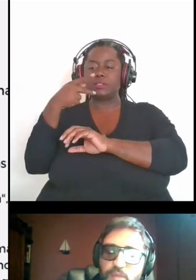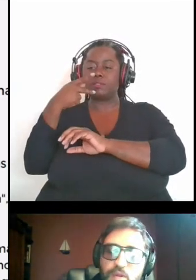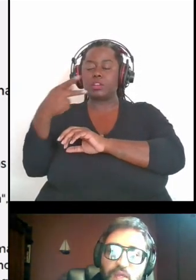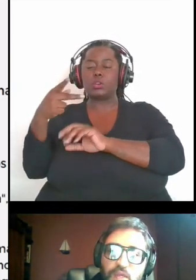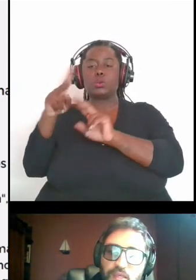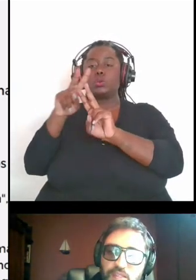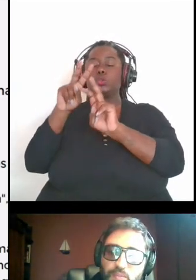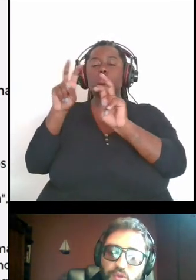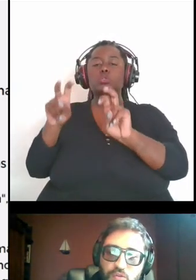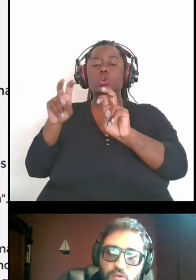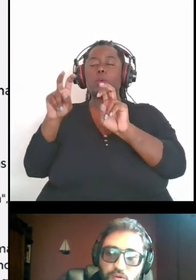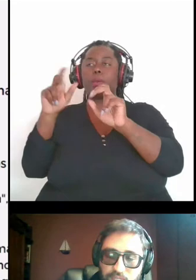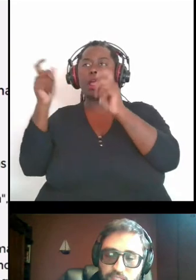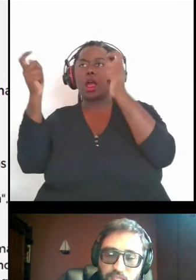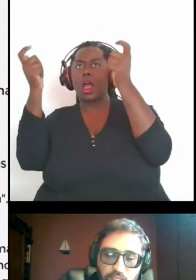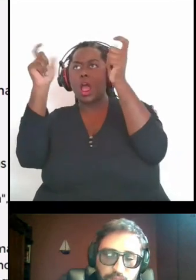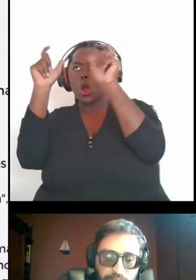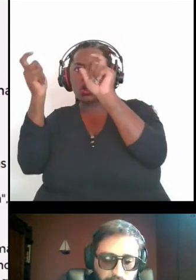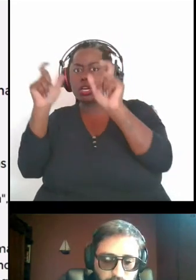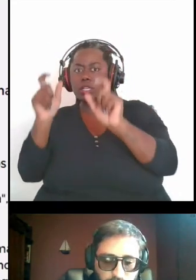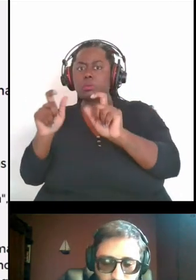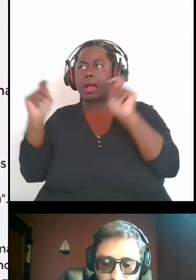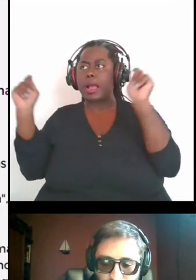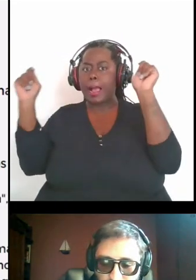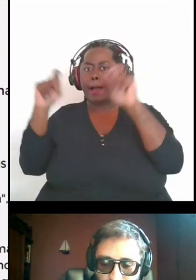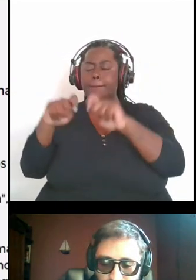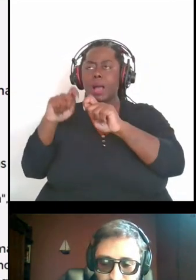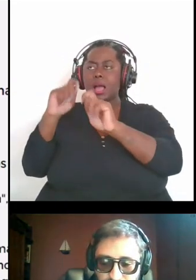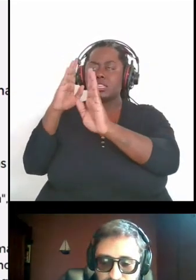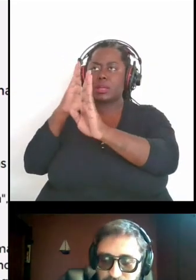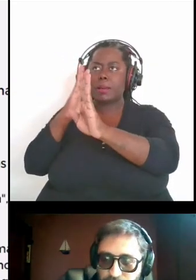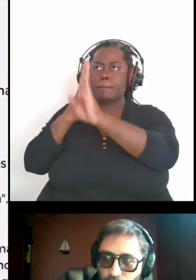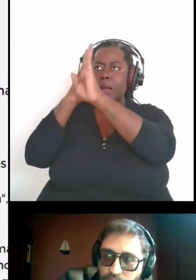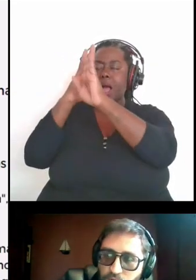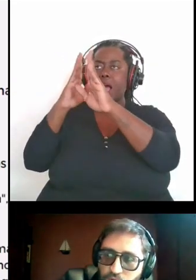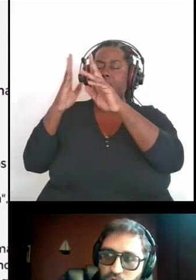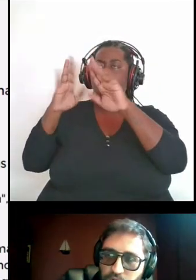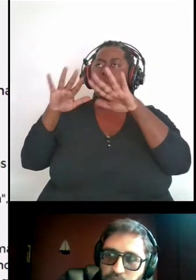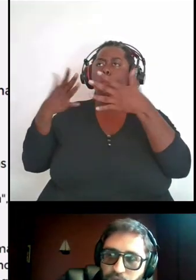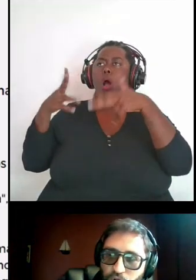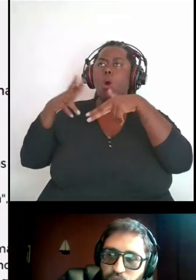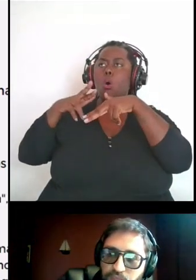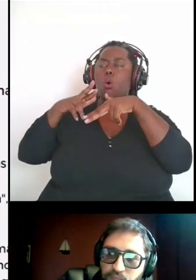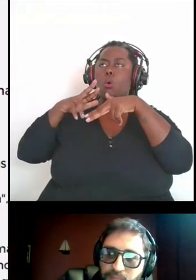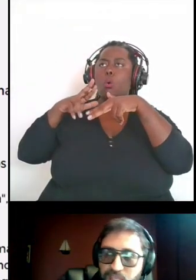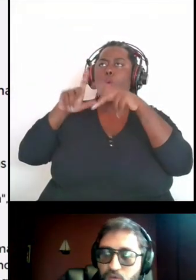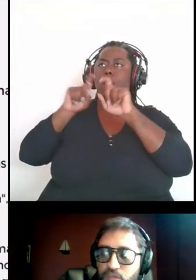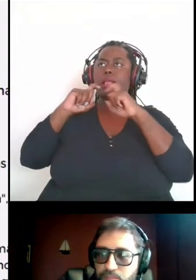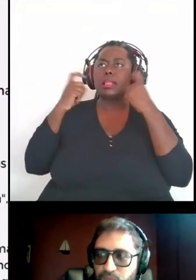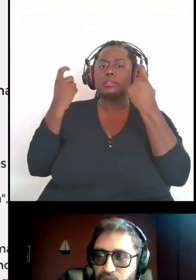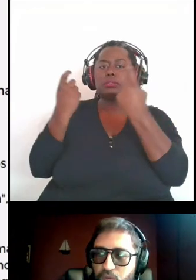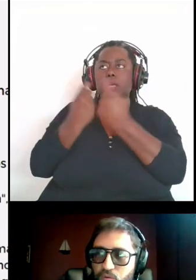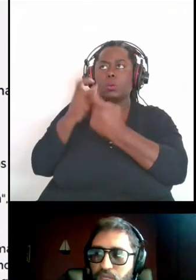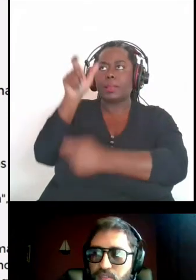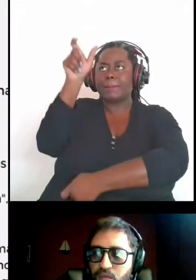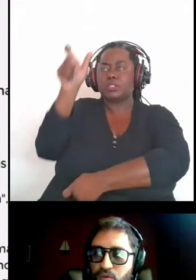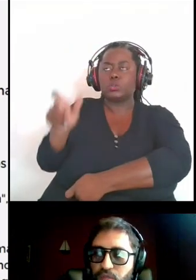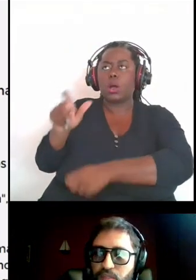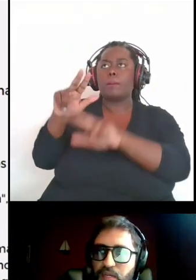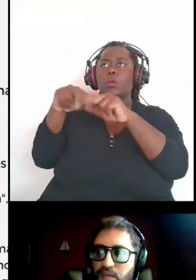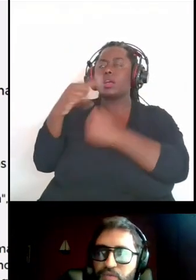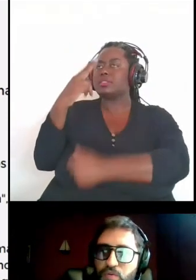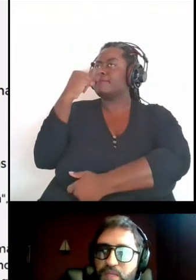researcher wanted to launch a neural network that was able to claim to be able to